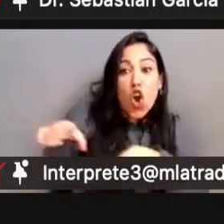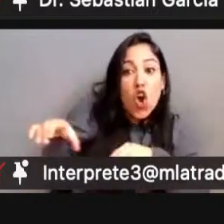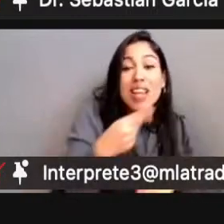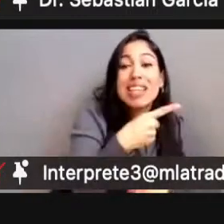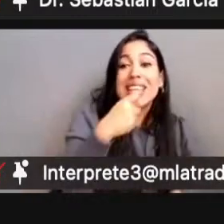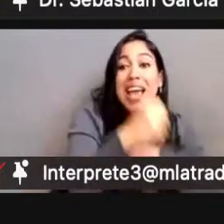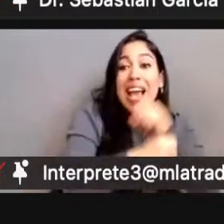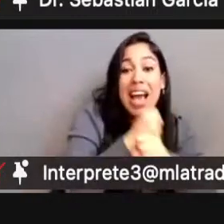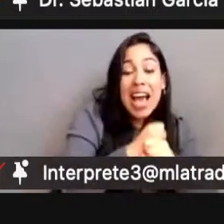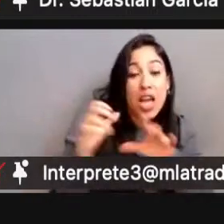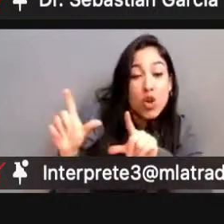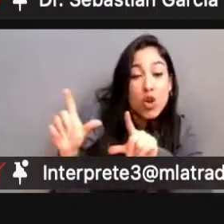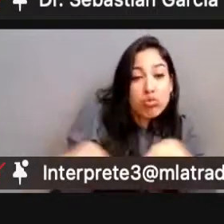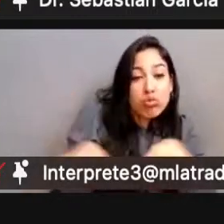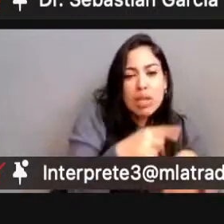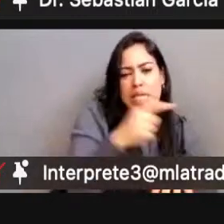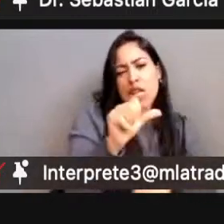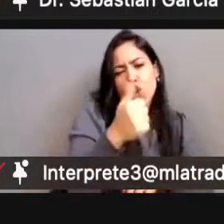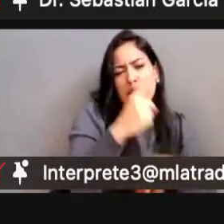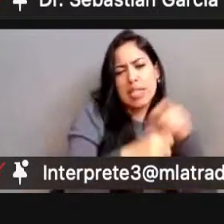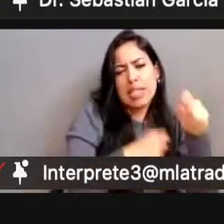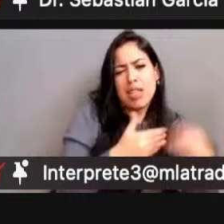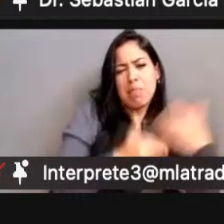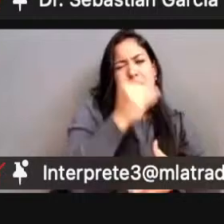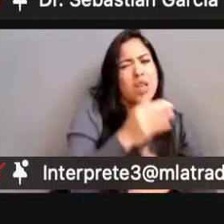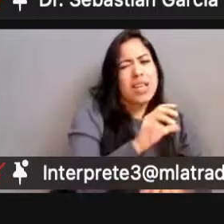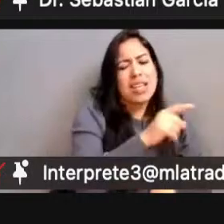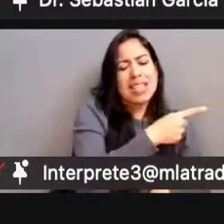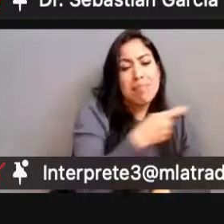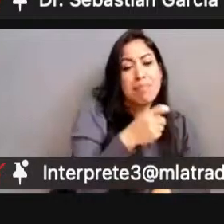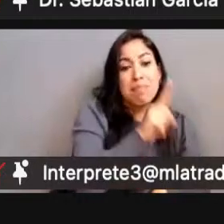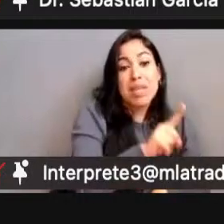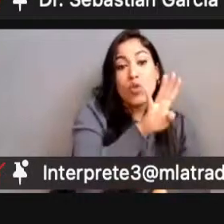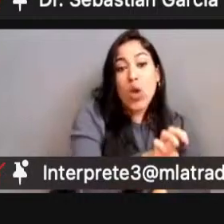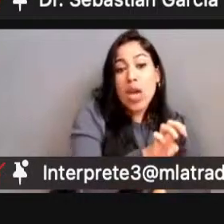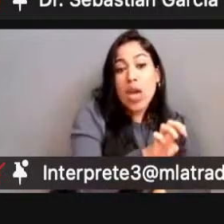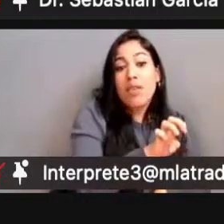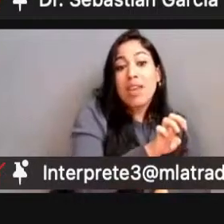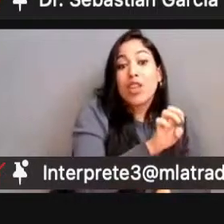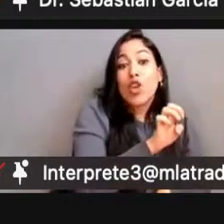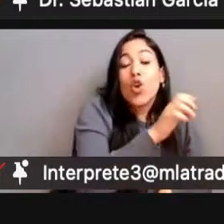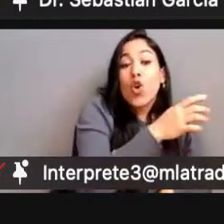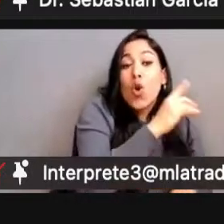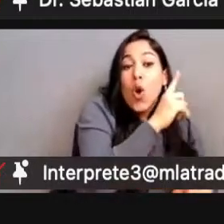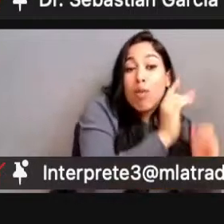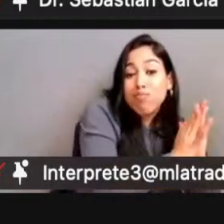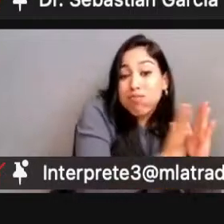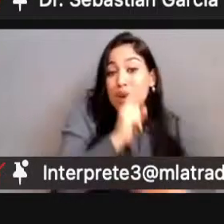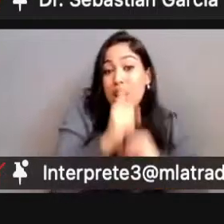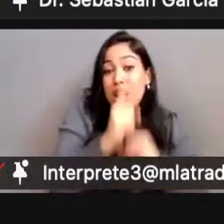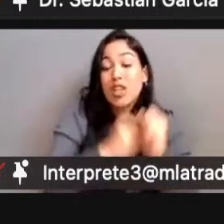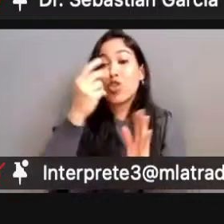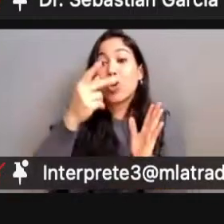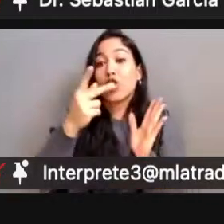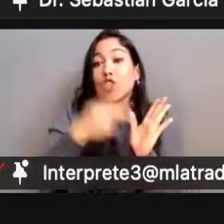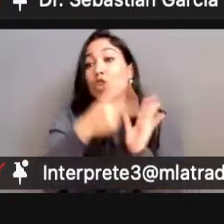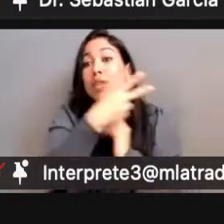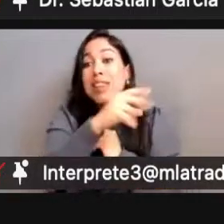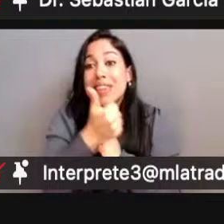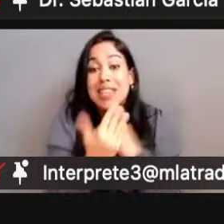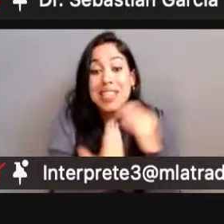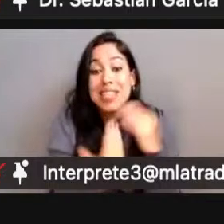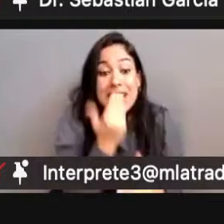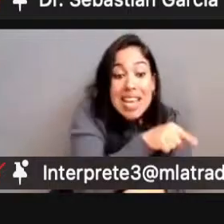of 100 years, 110 years, from 1900 to 2010. From 1900, when Pajo